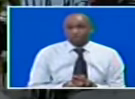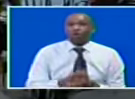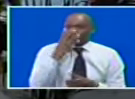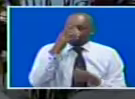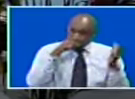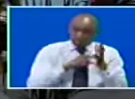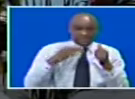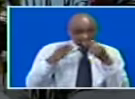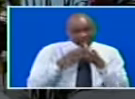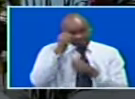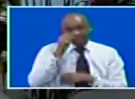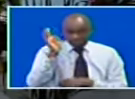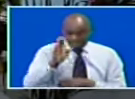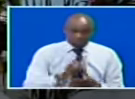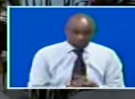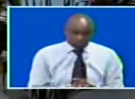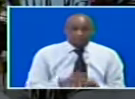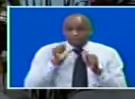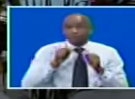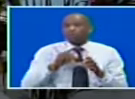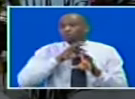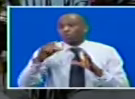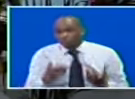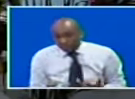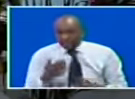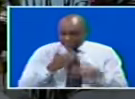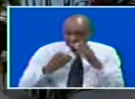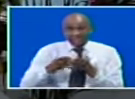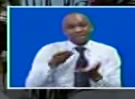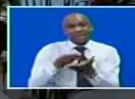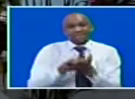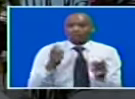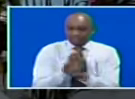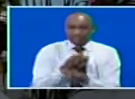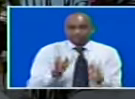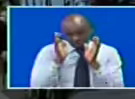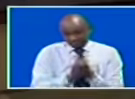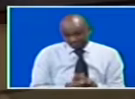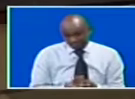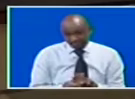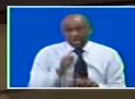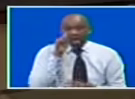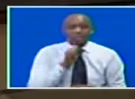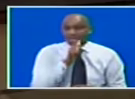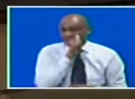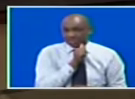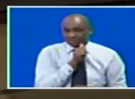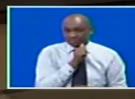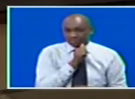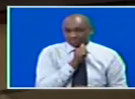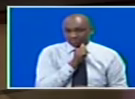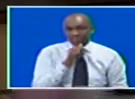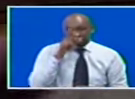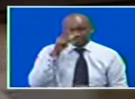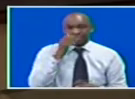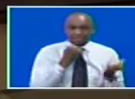4.85 billion shillings to go towards infrastructure financing. Abi Egina,